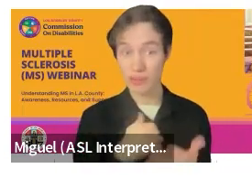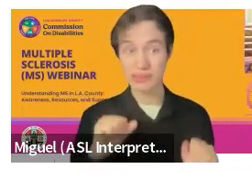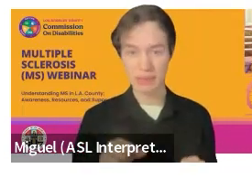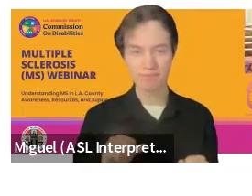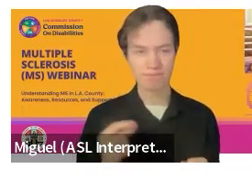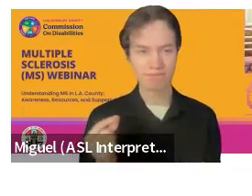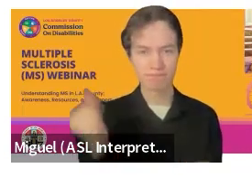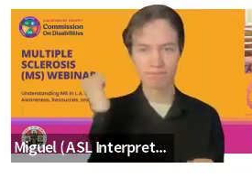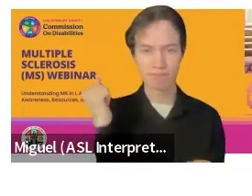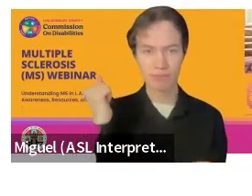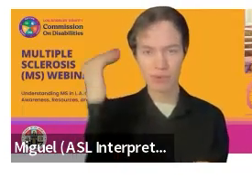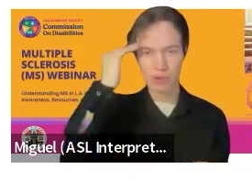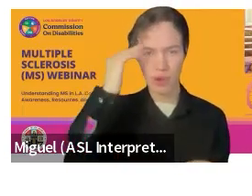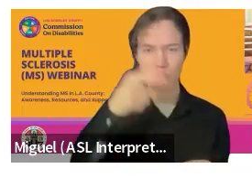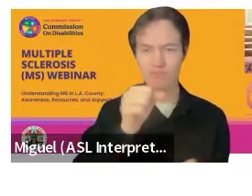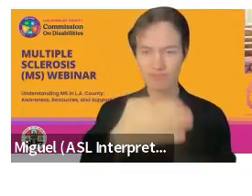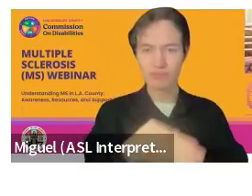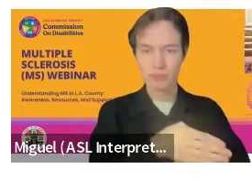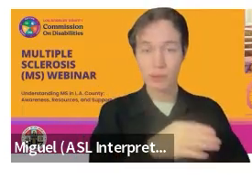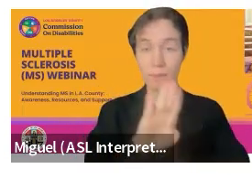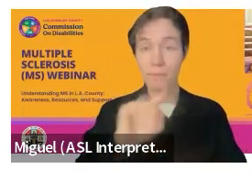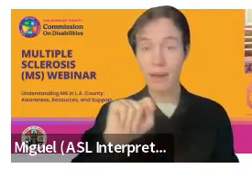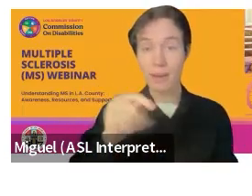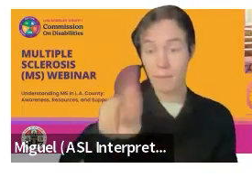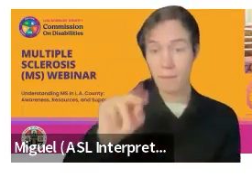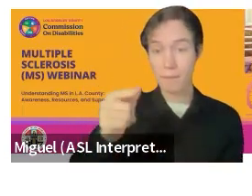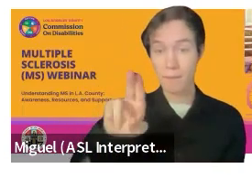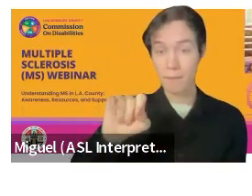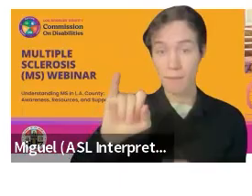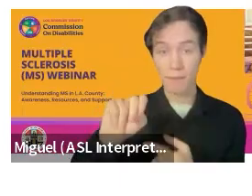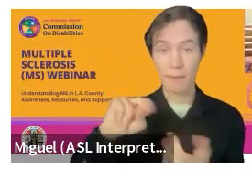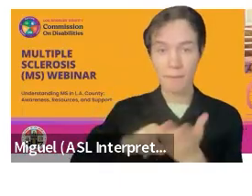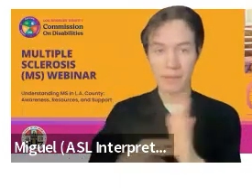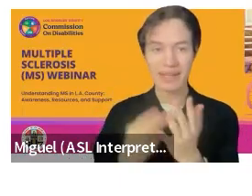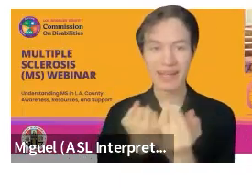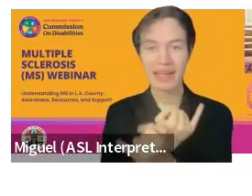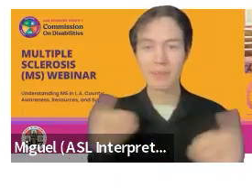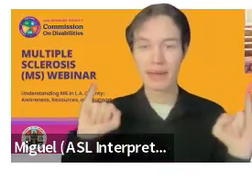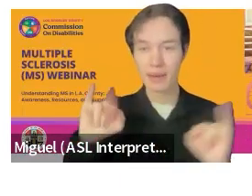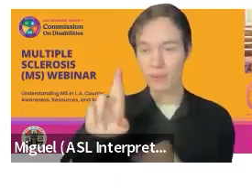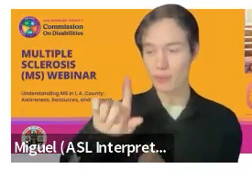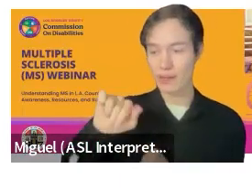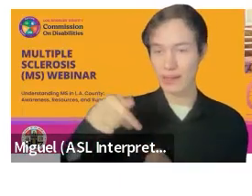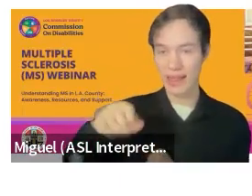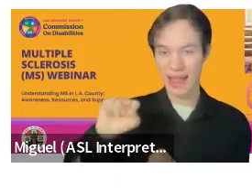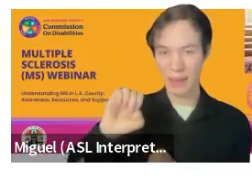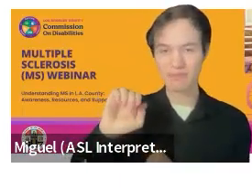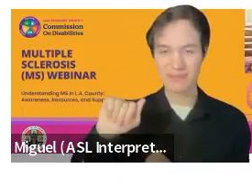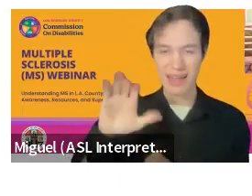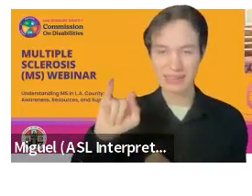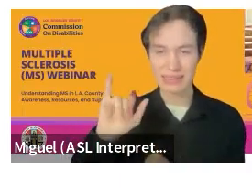at least improving. But progression can also be independent of relapse activity, and this is really the more